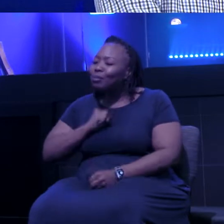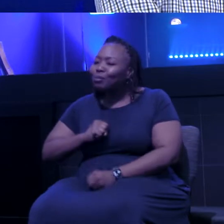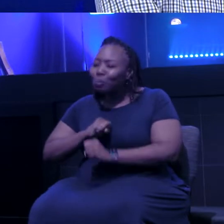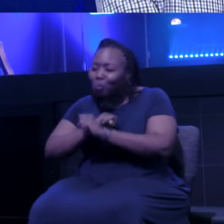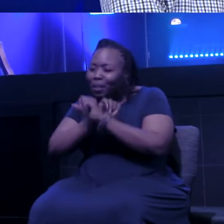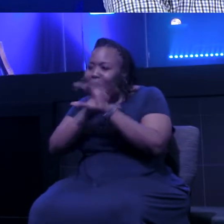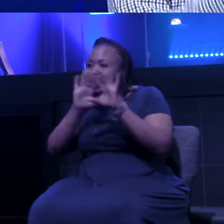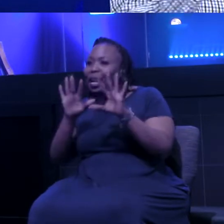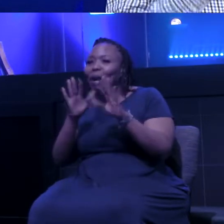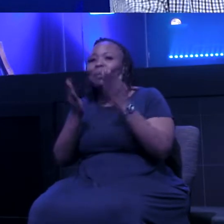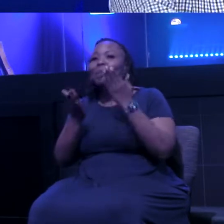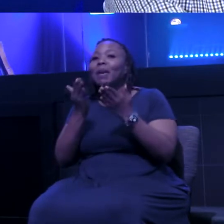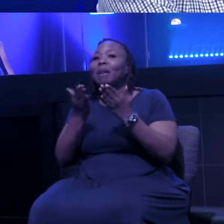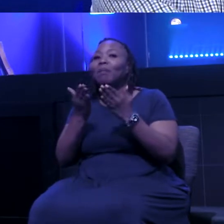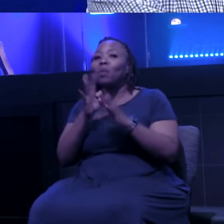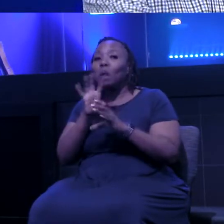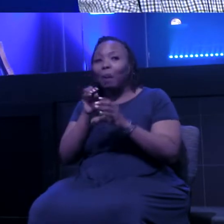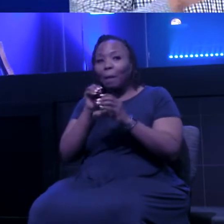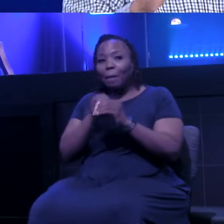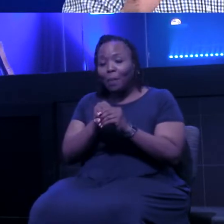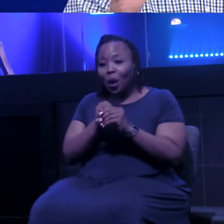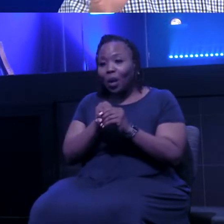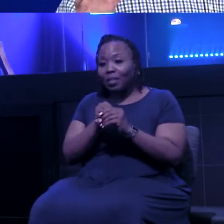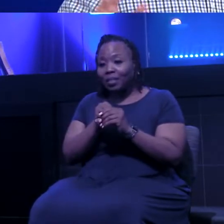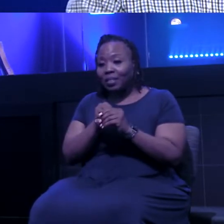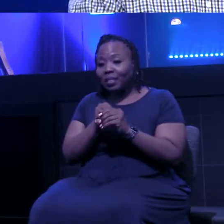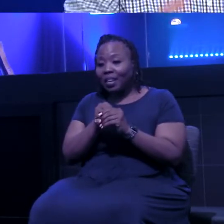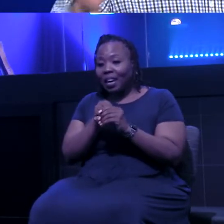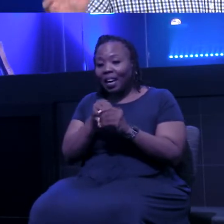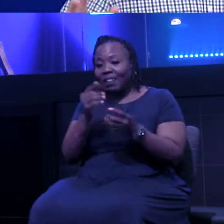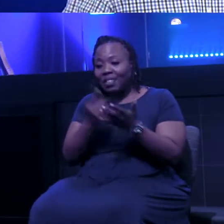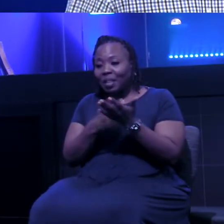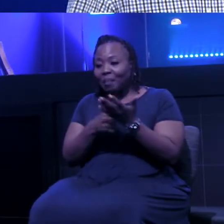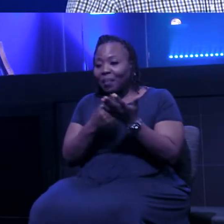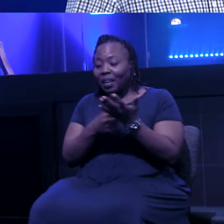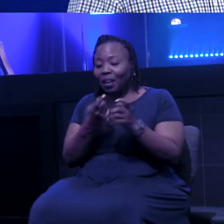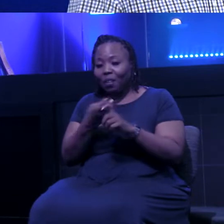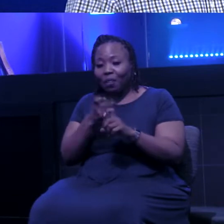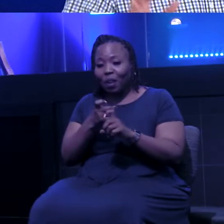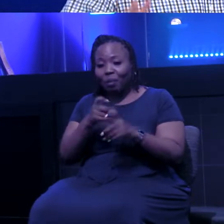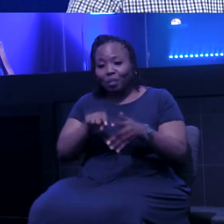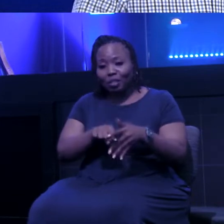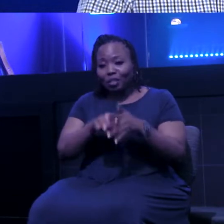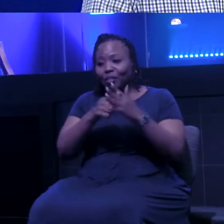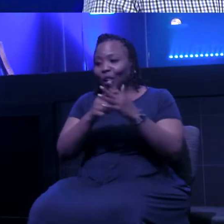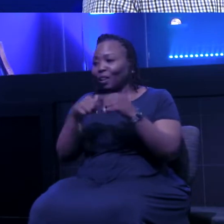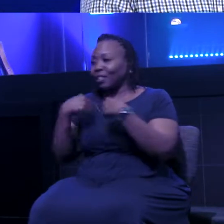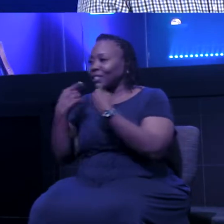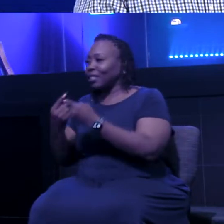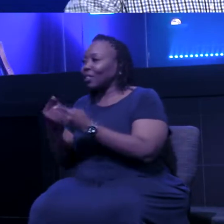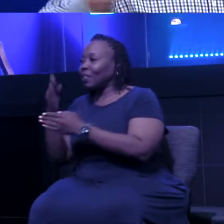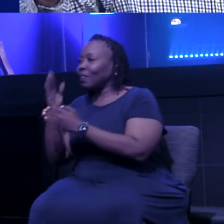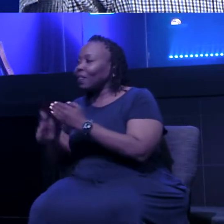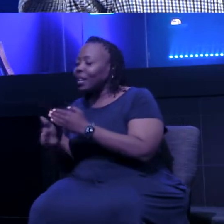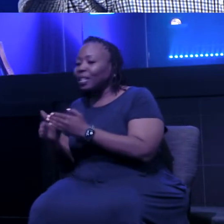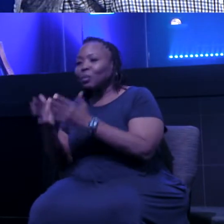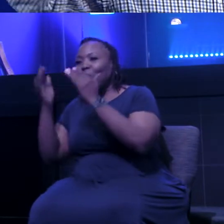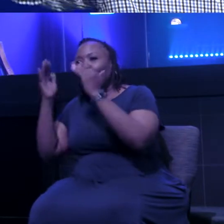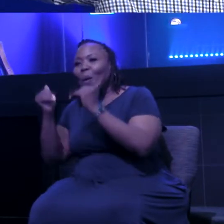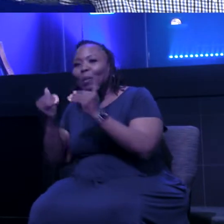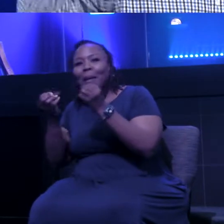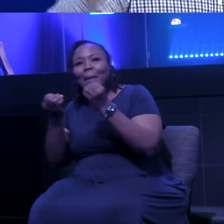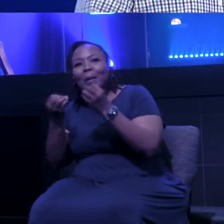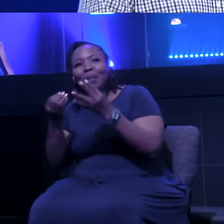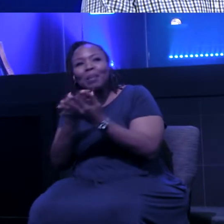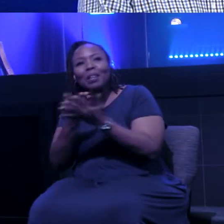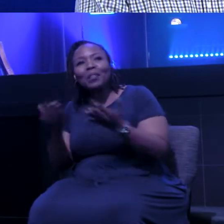to be a part of something from the ground up, the ground level, that you want to be this difference maker. And we're hoping that hundreds of you decide